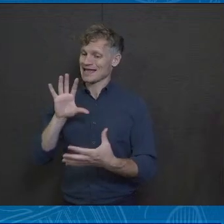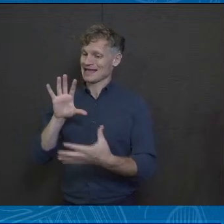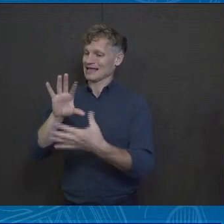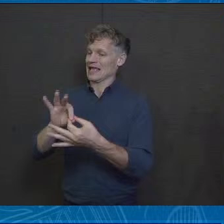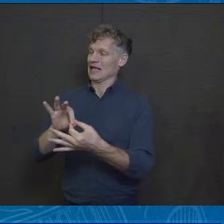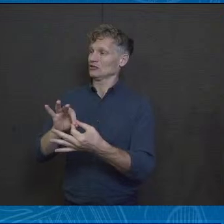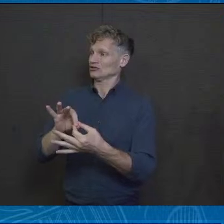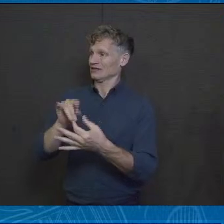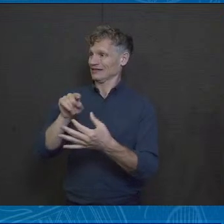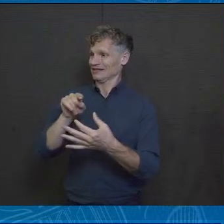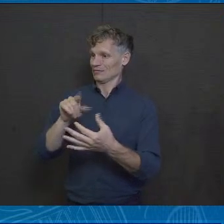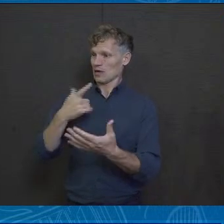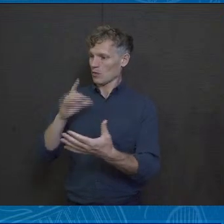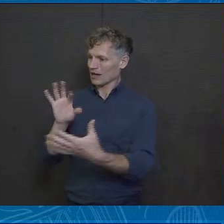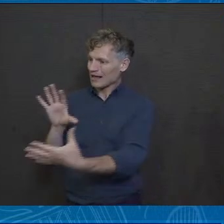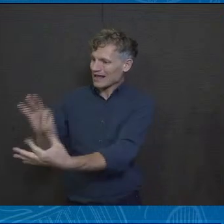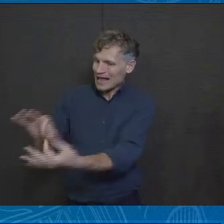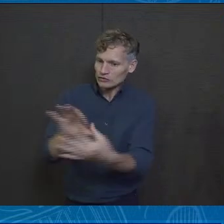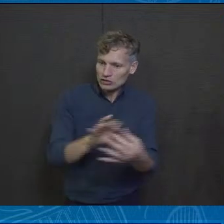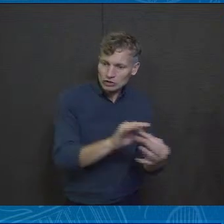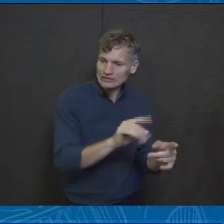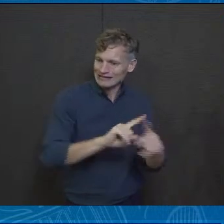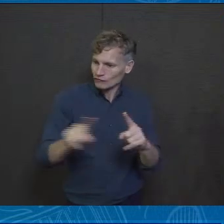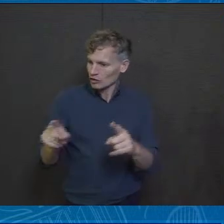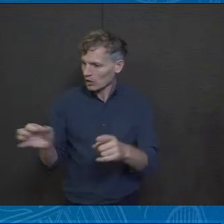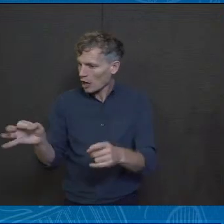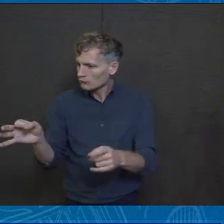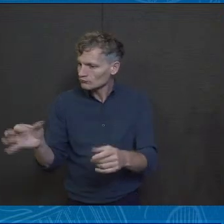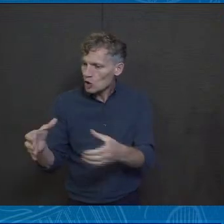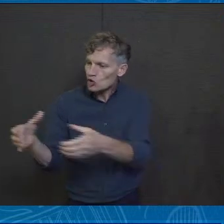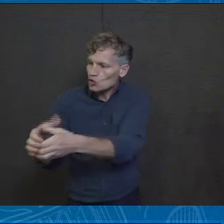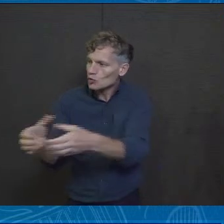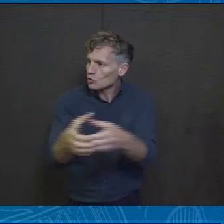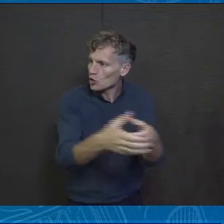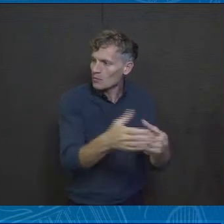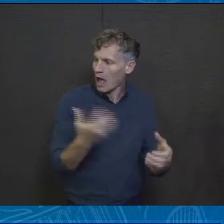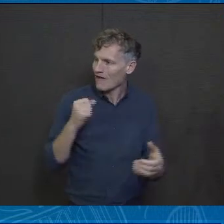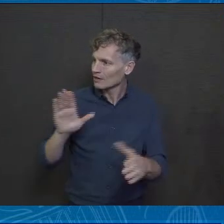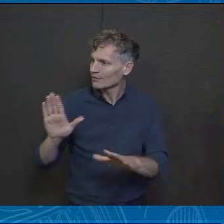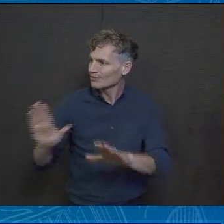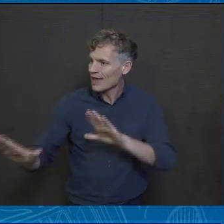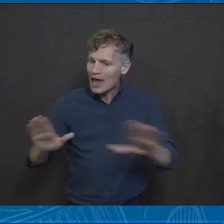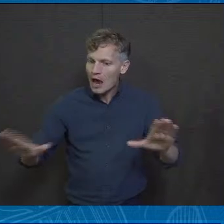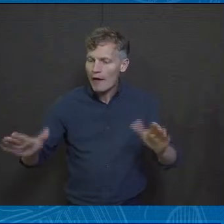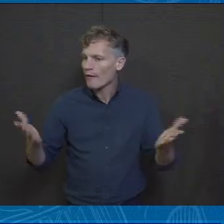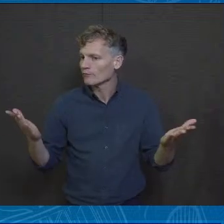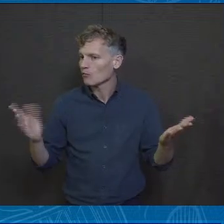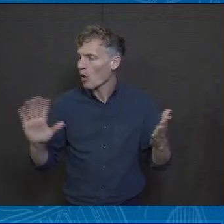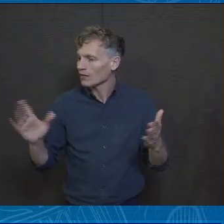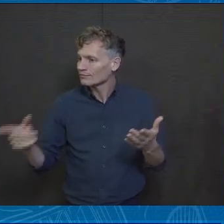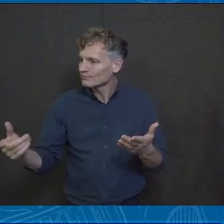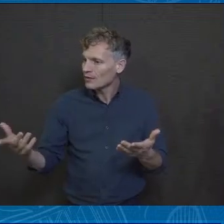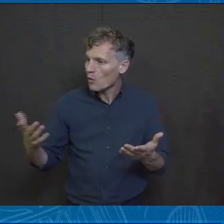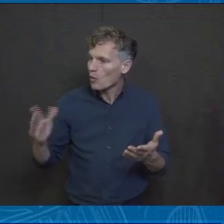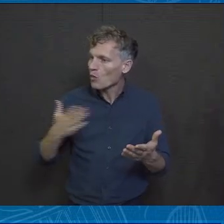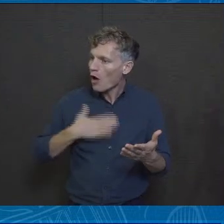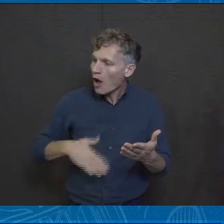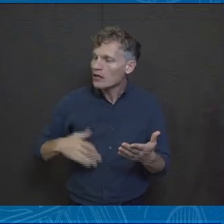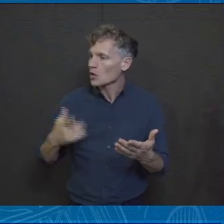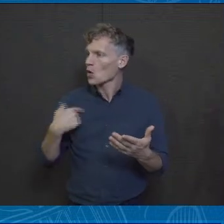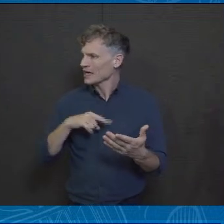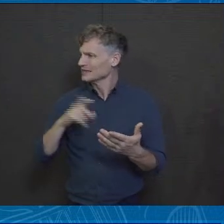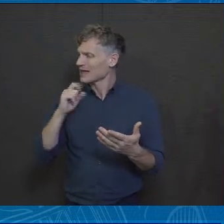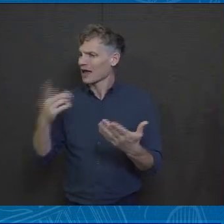own needs and priorities, you see. So what we do, actually, we have a town hall or engagement with the communities. In